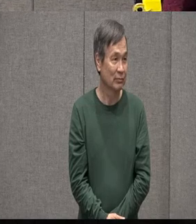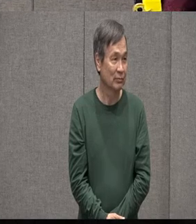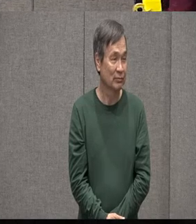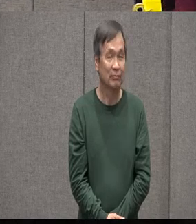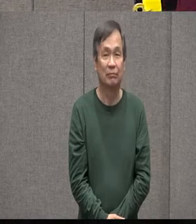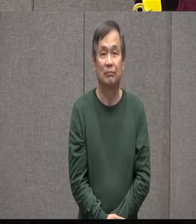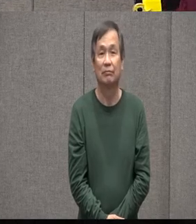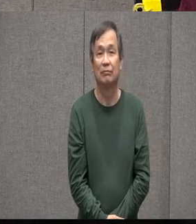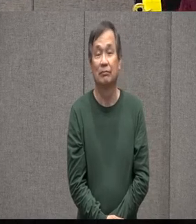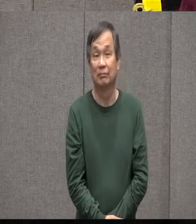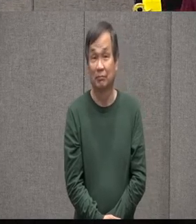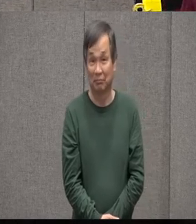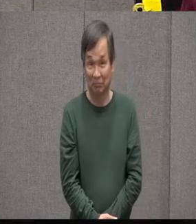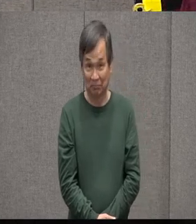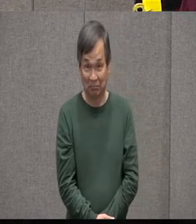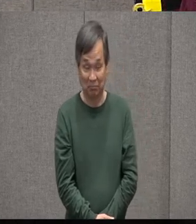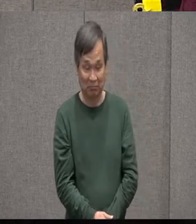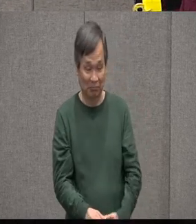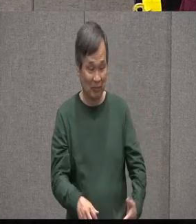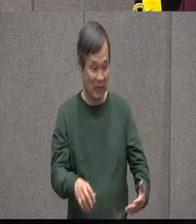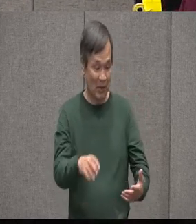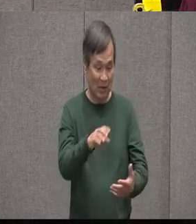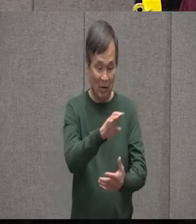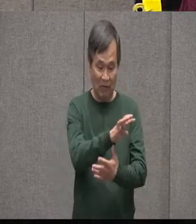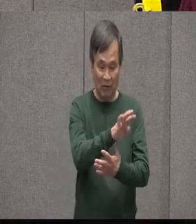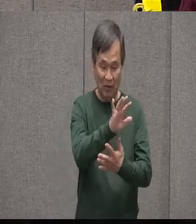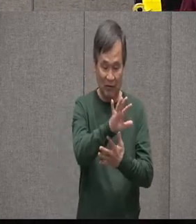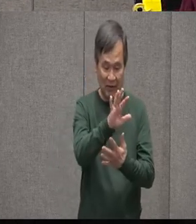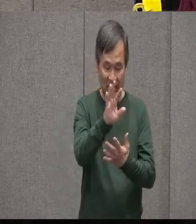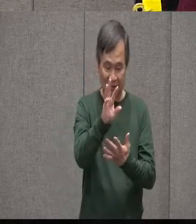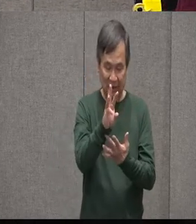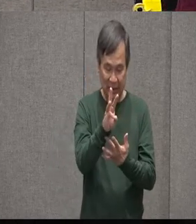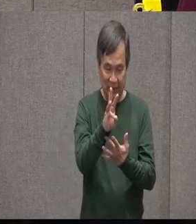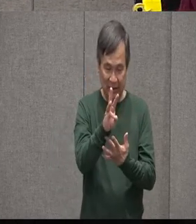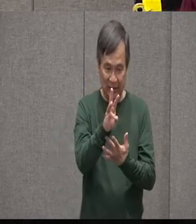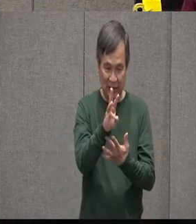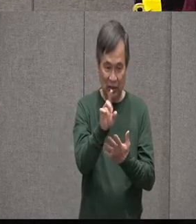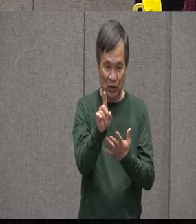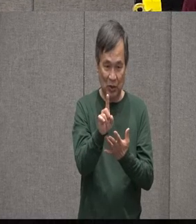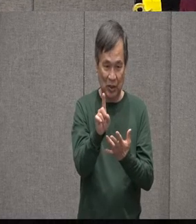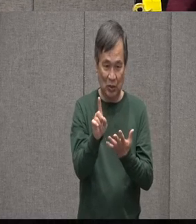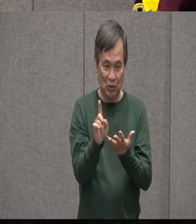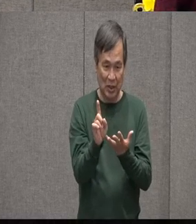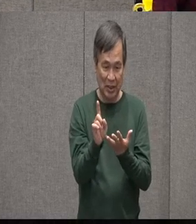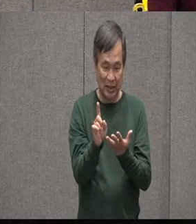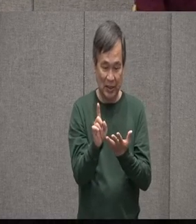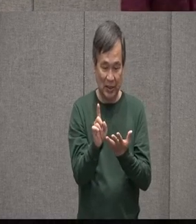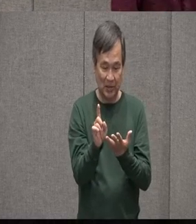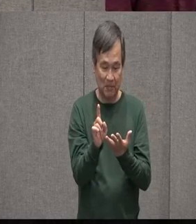Ha ha. All right. I have a 4, a 5, and a 6, and 2 ones.